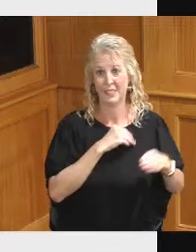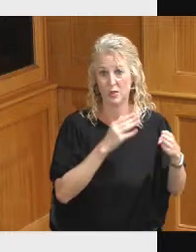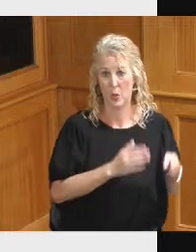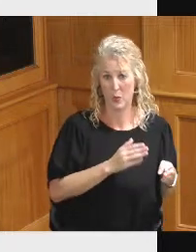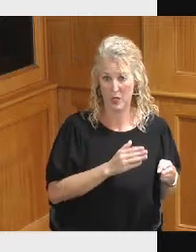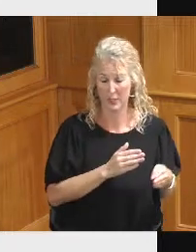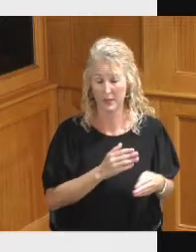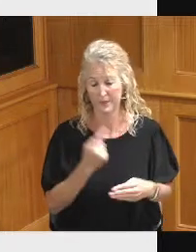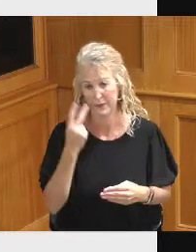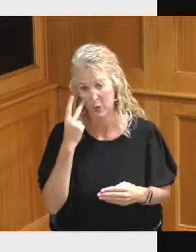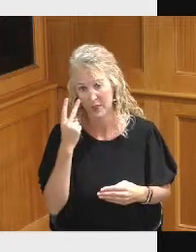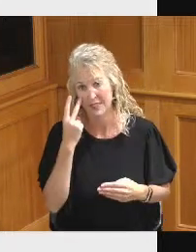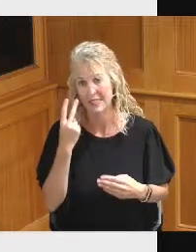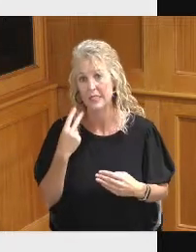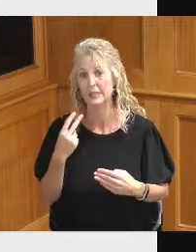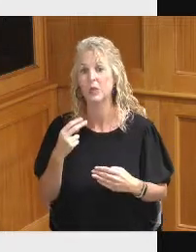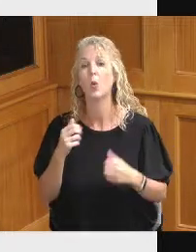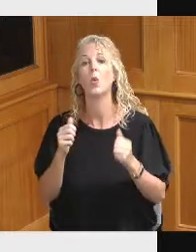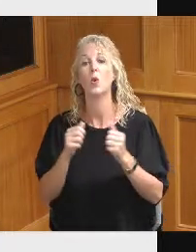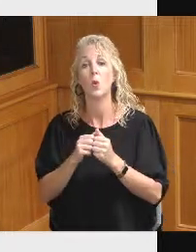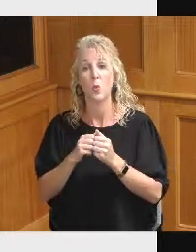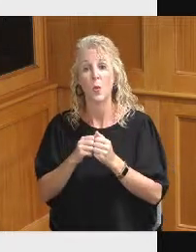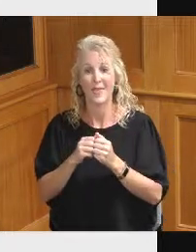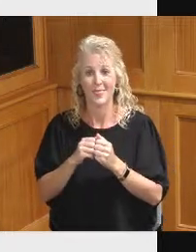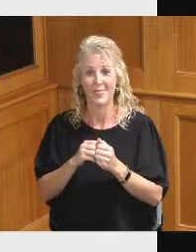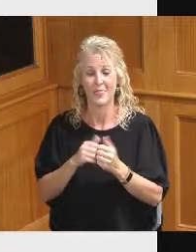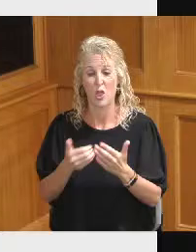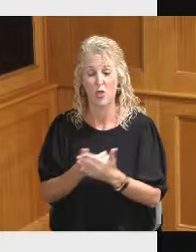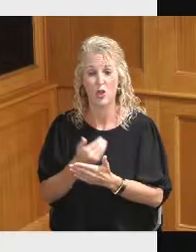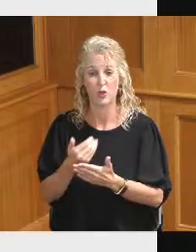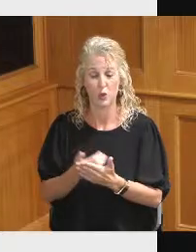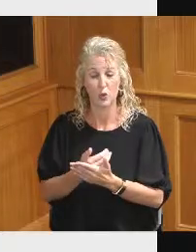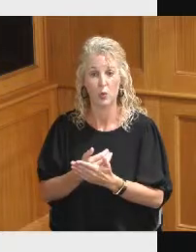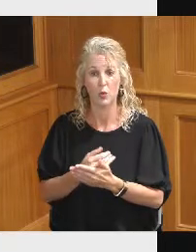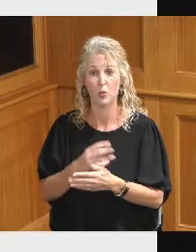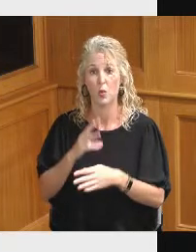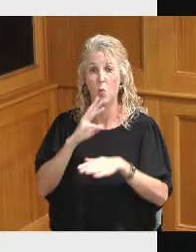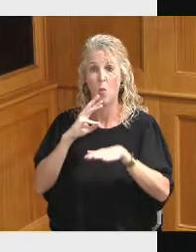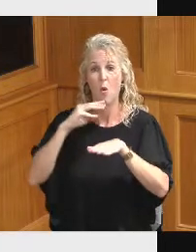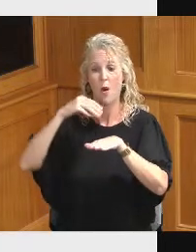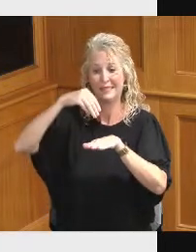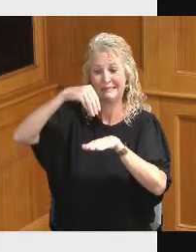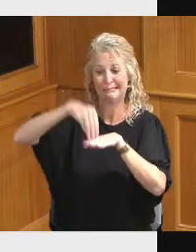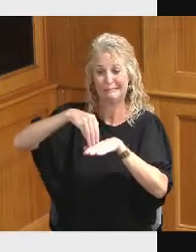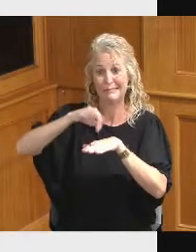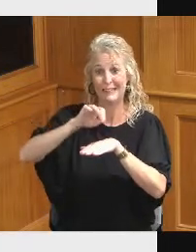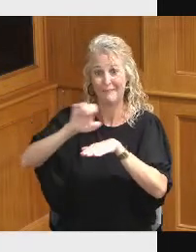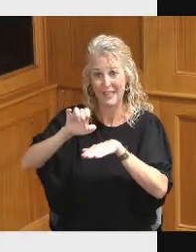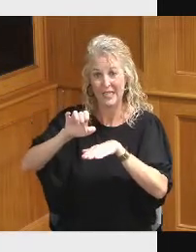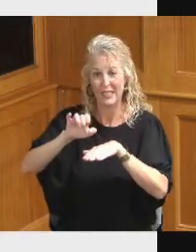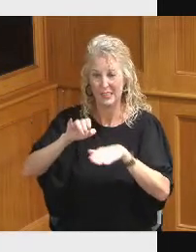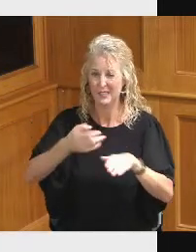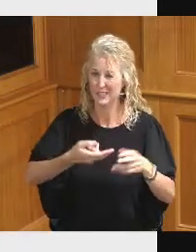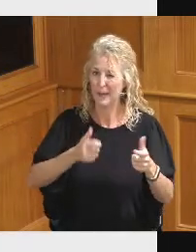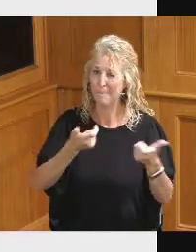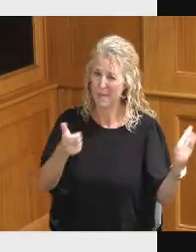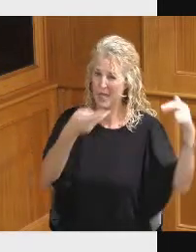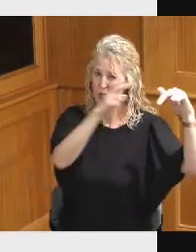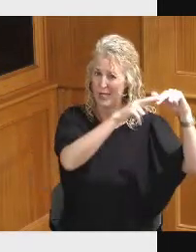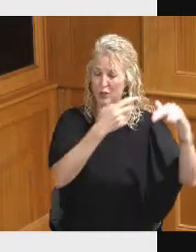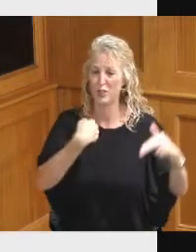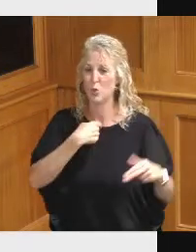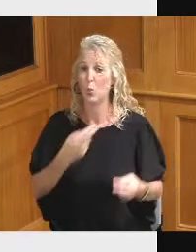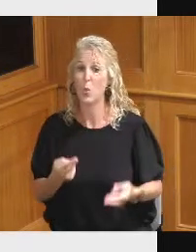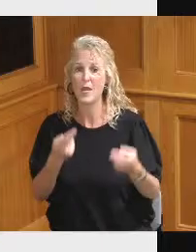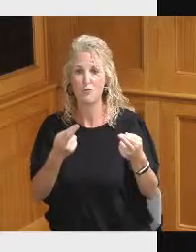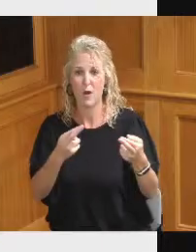surface charge, we were seeing more shift to commercial industrial than we do here. But again, this is our recommendation that we do go